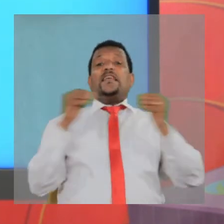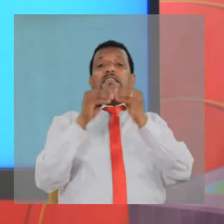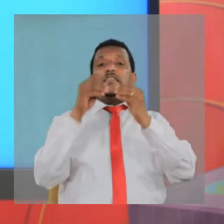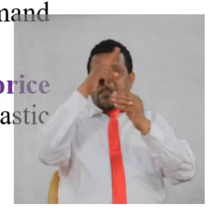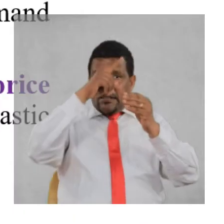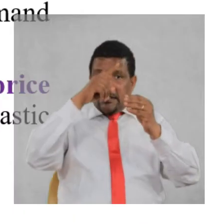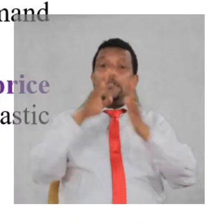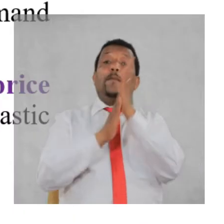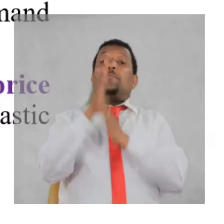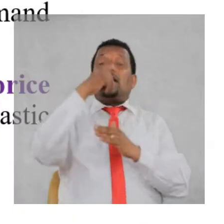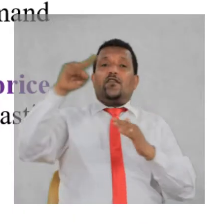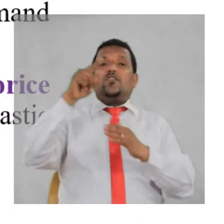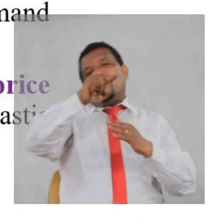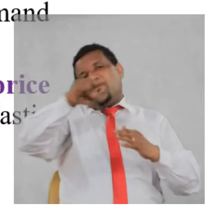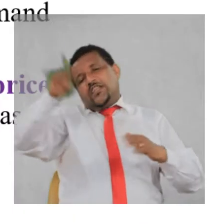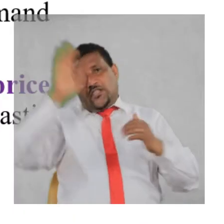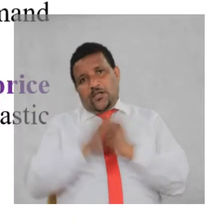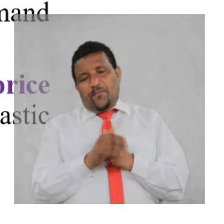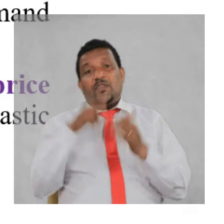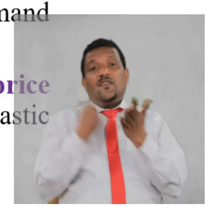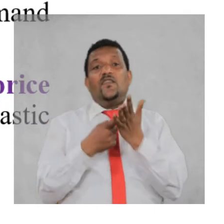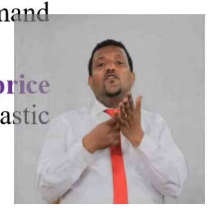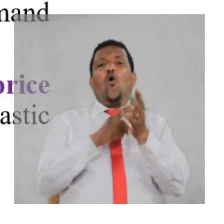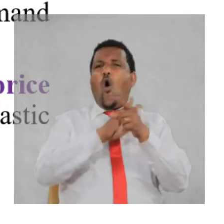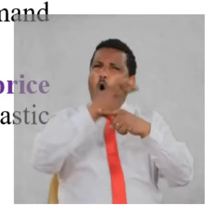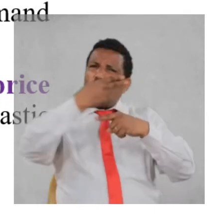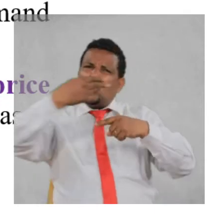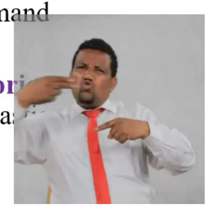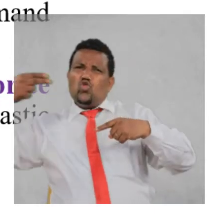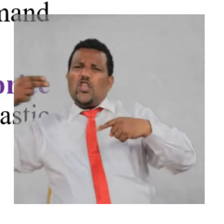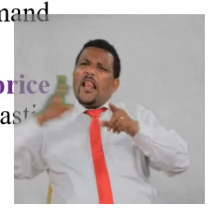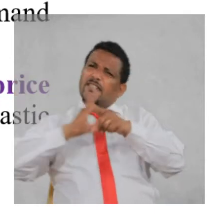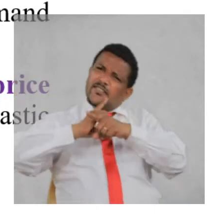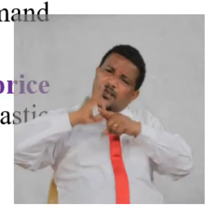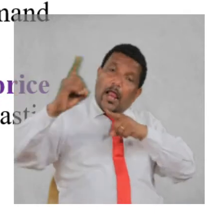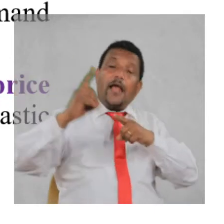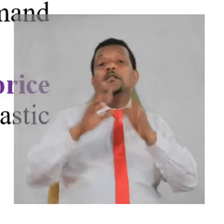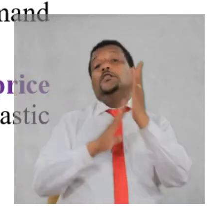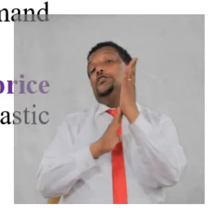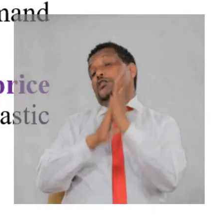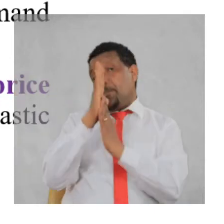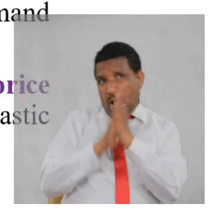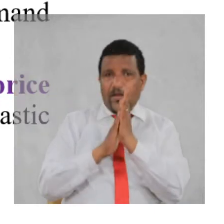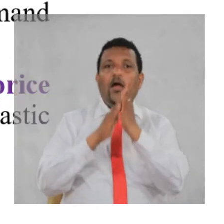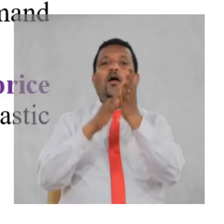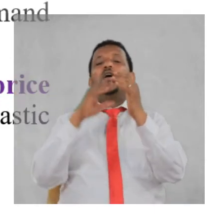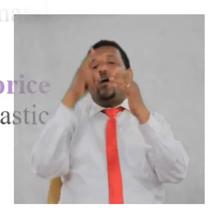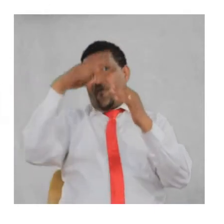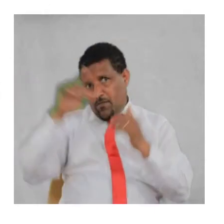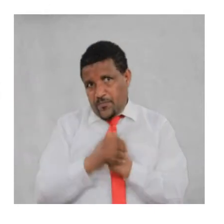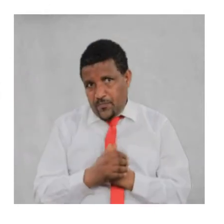is infinity, and it is a horizontal straight line demand curve.